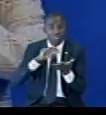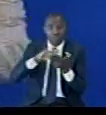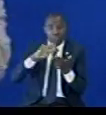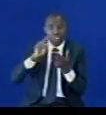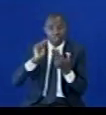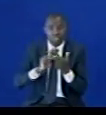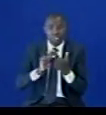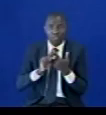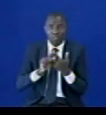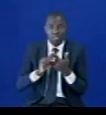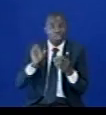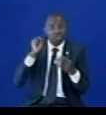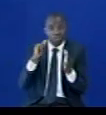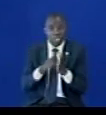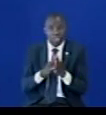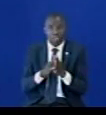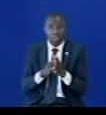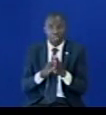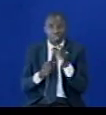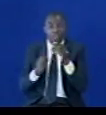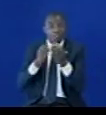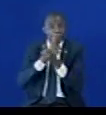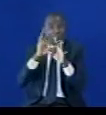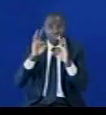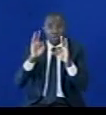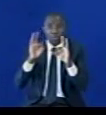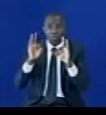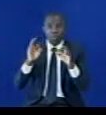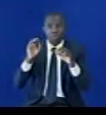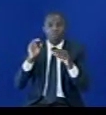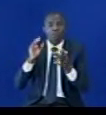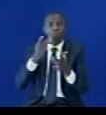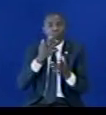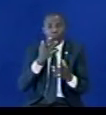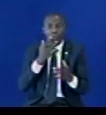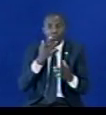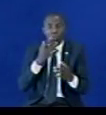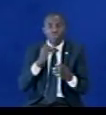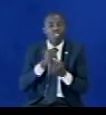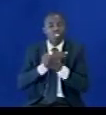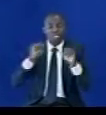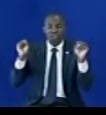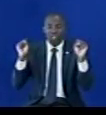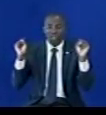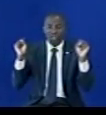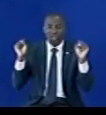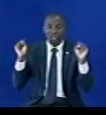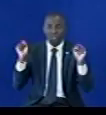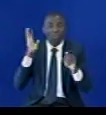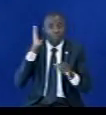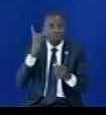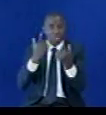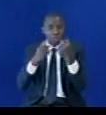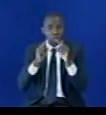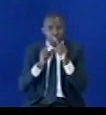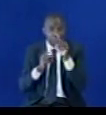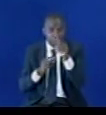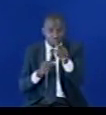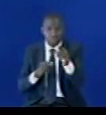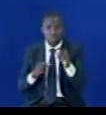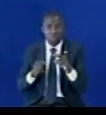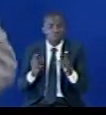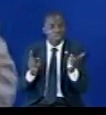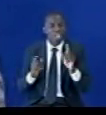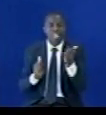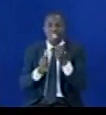forgiveness so that freedom, favor, salvation will come to you. Wherever